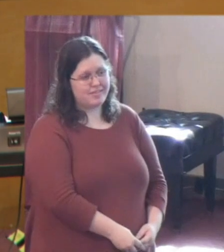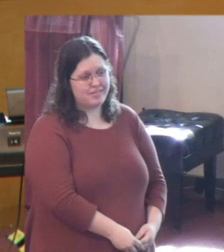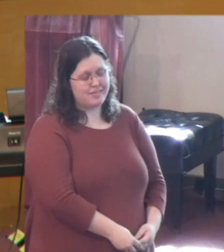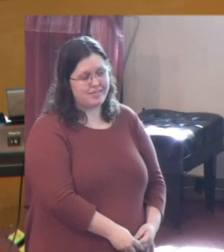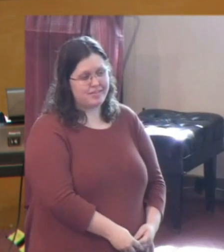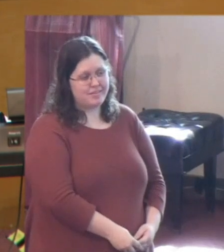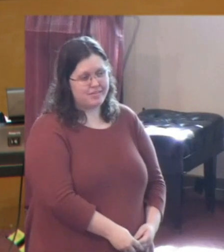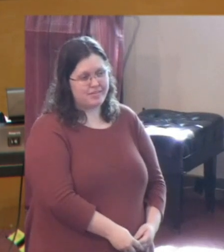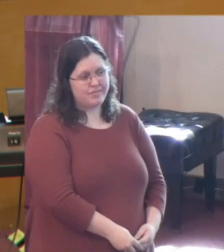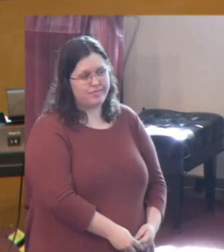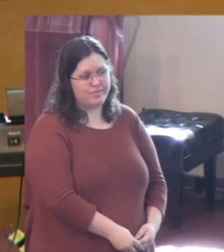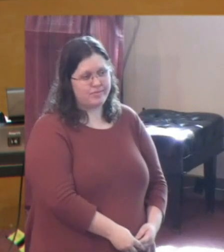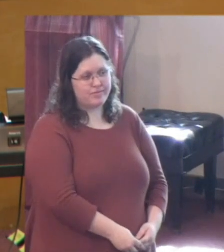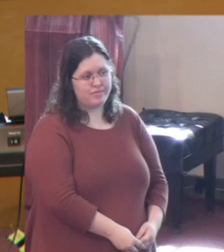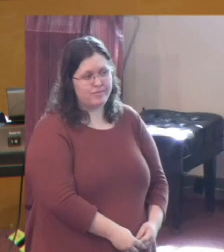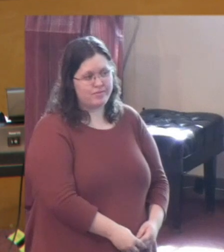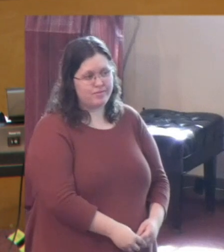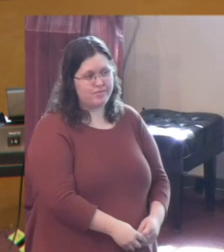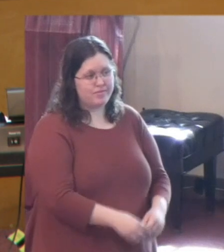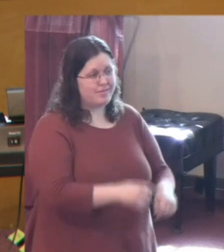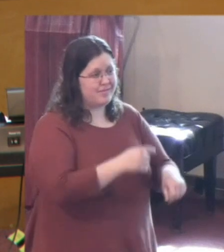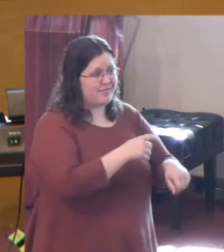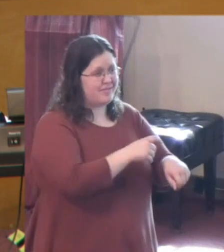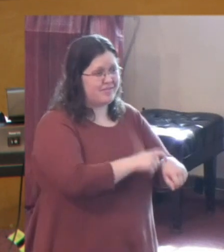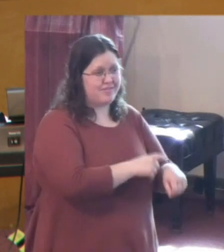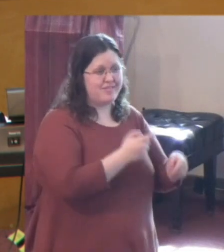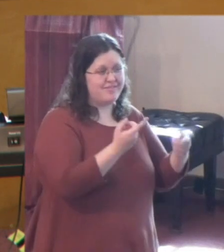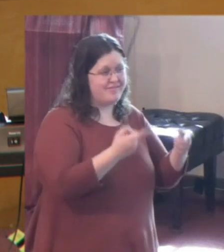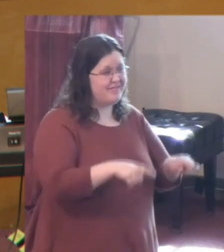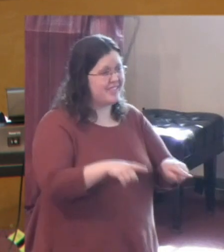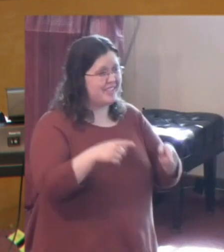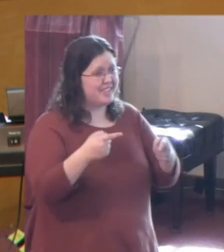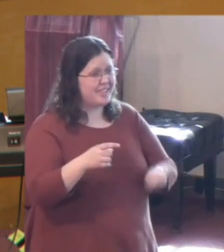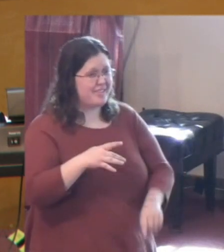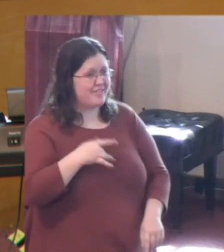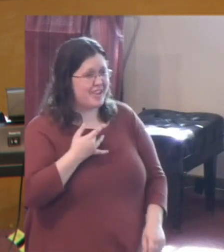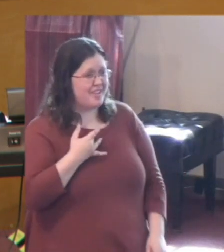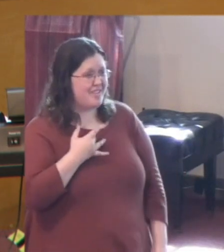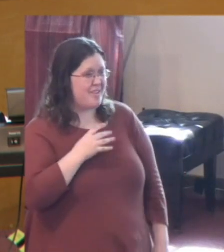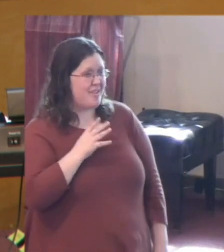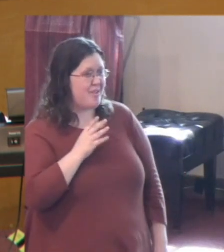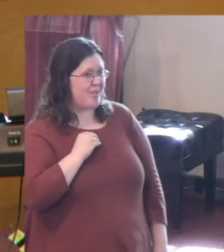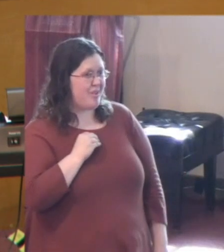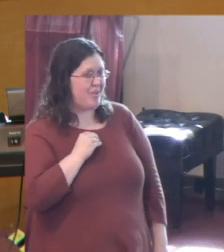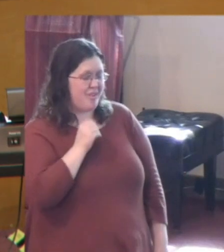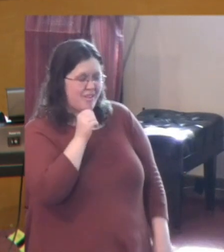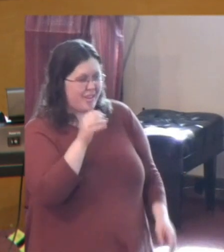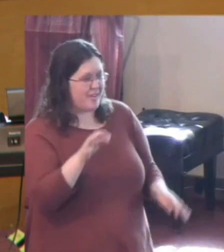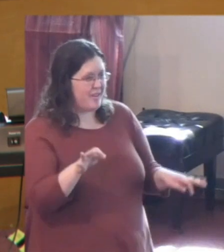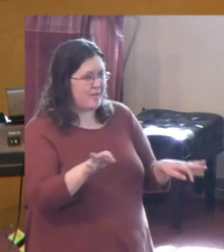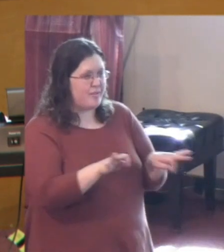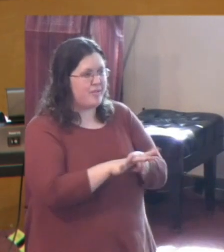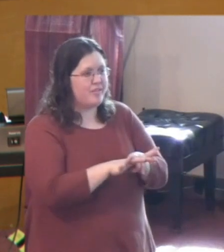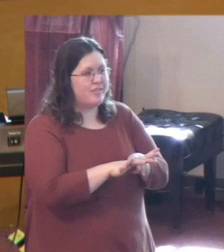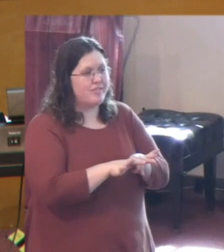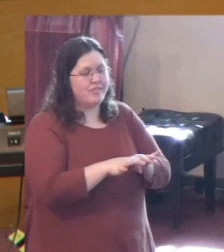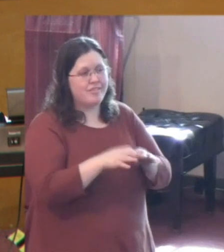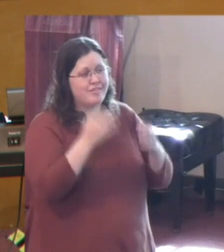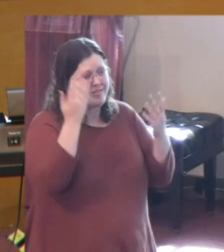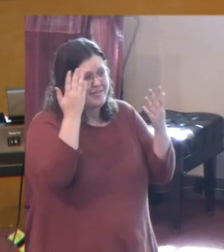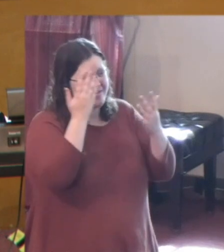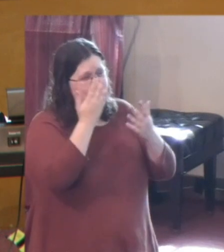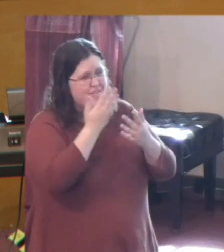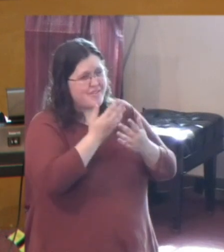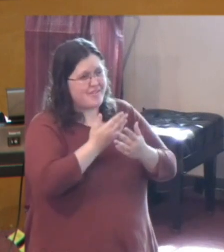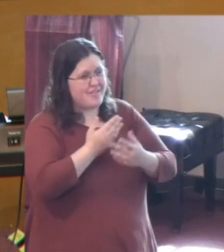touched? All the times you felt unworthy in the darkness